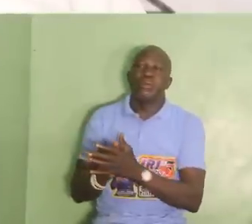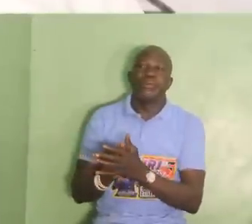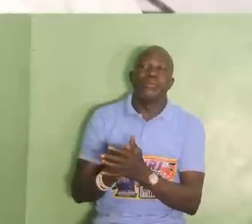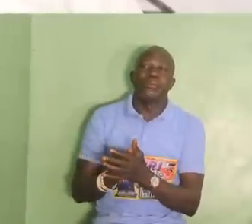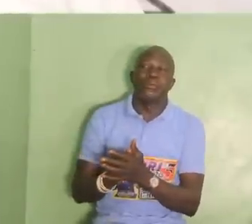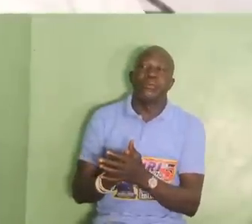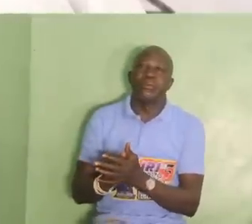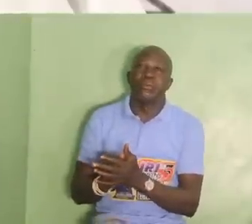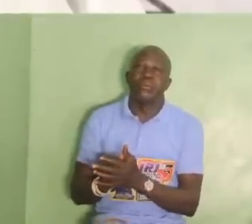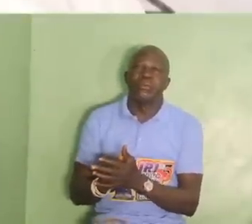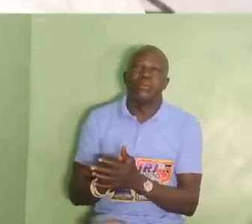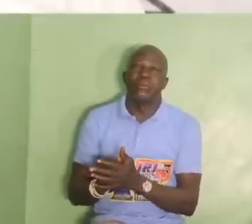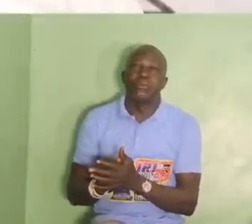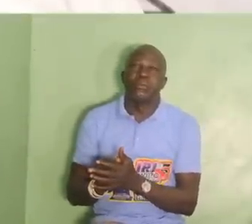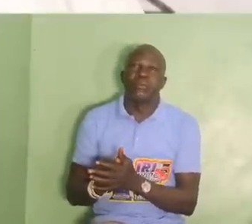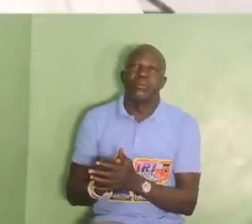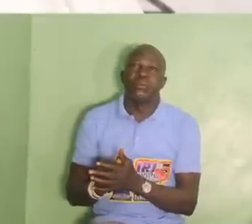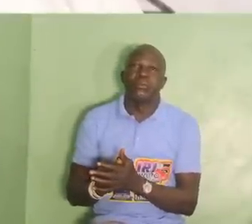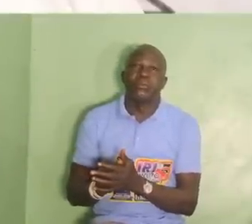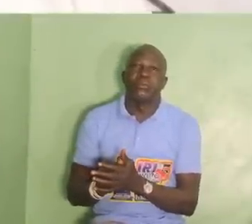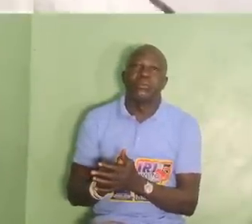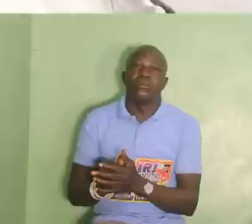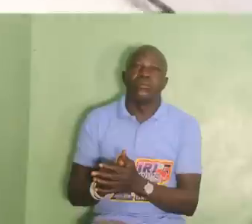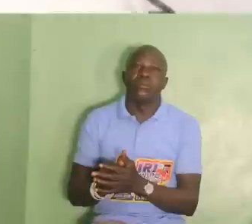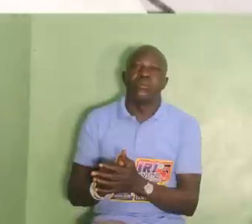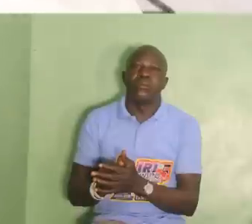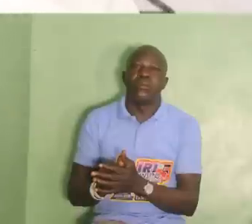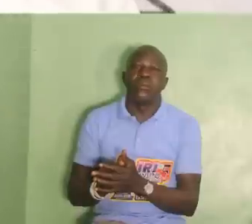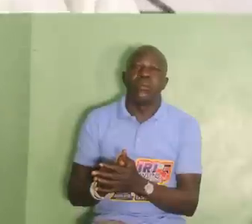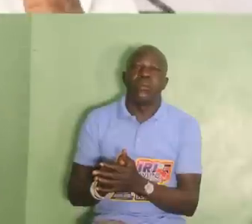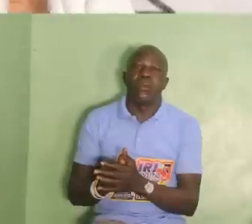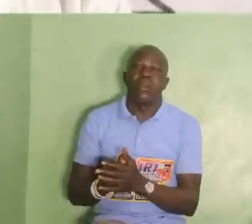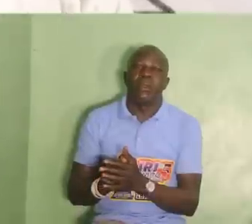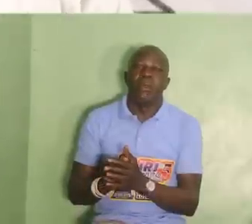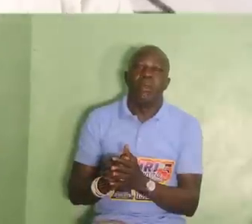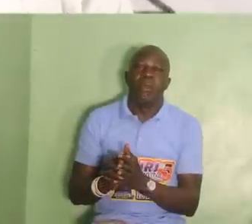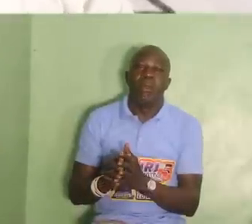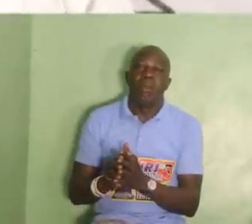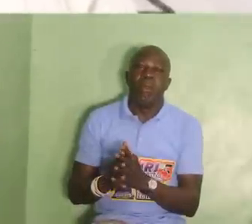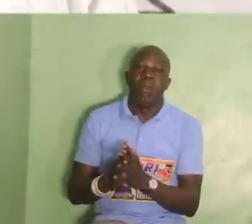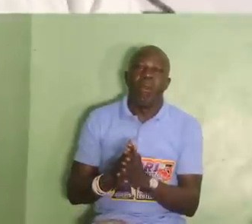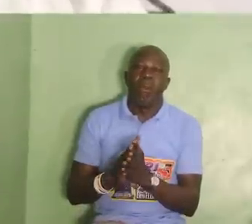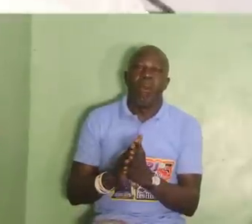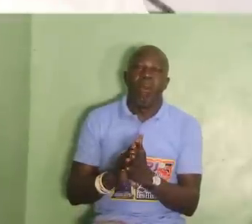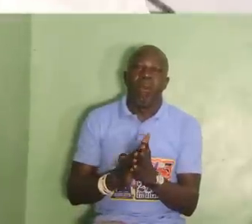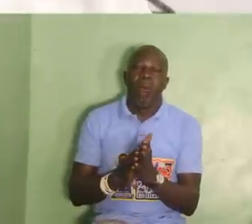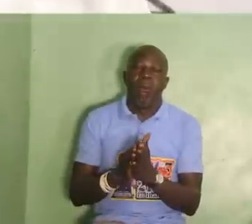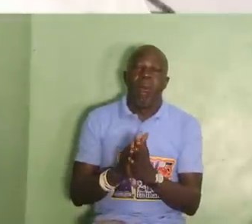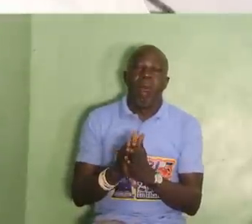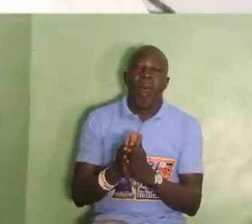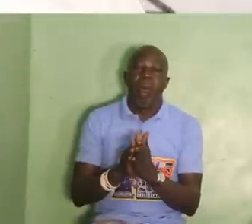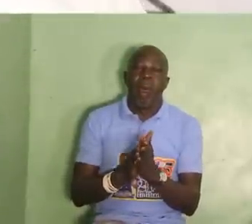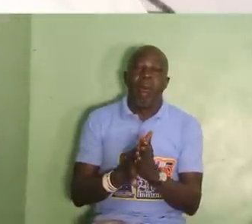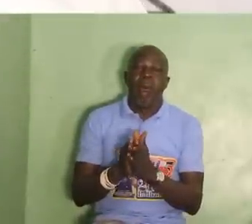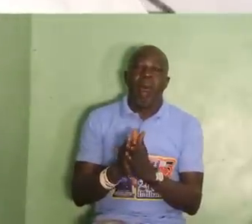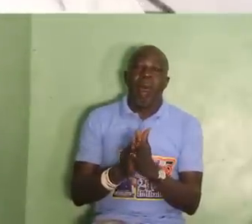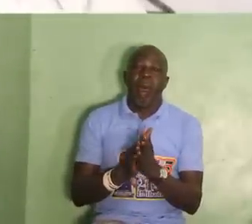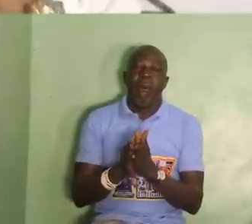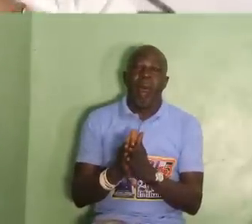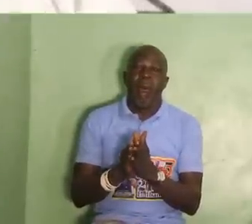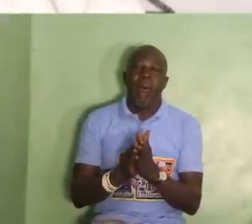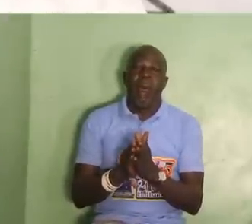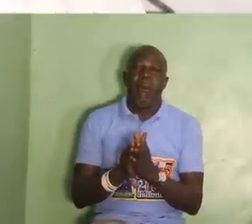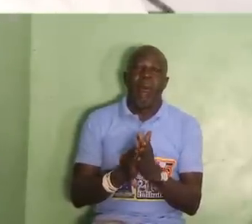kan saye re. Comes to your life. O de ma se bi oba. And you reign as king. Gbogbo olojo bi oni. All to the brother celebrate. Wedding anniversary.